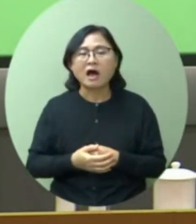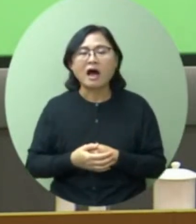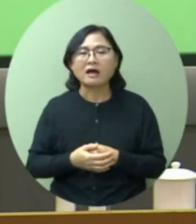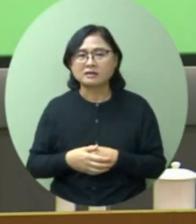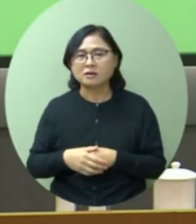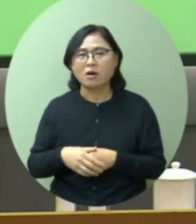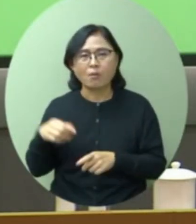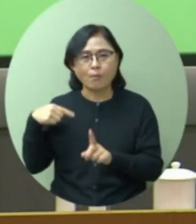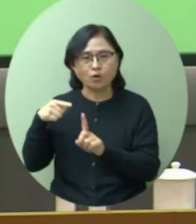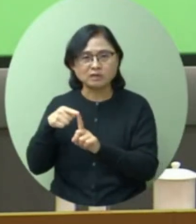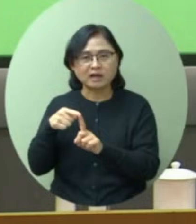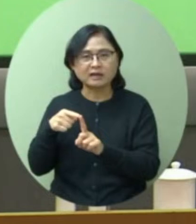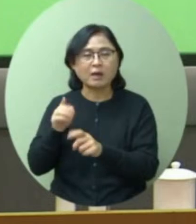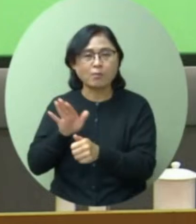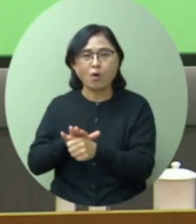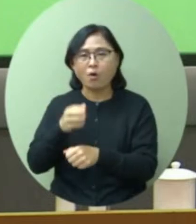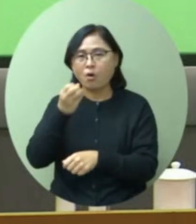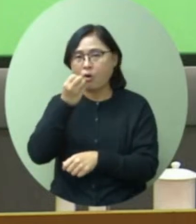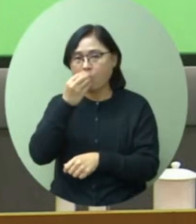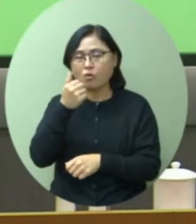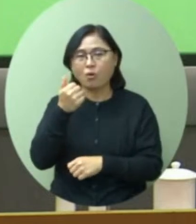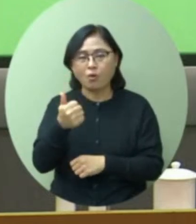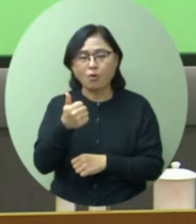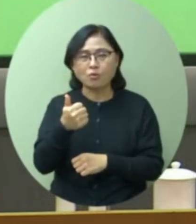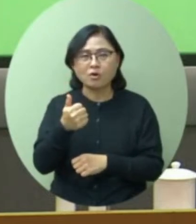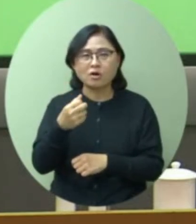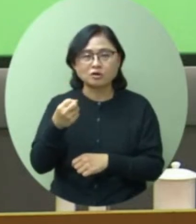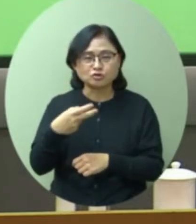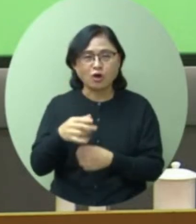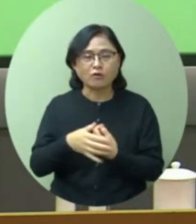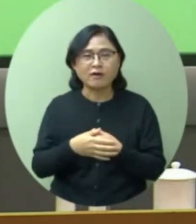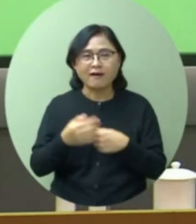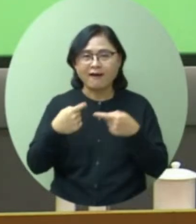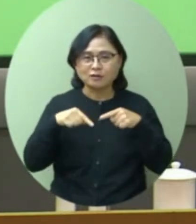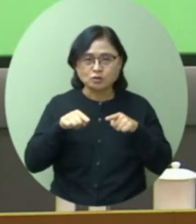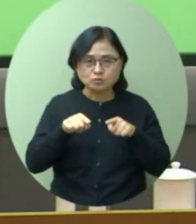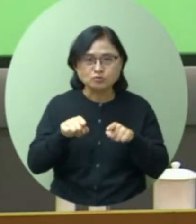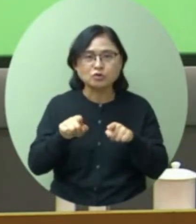directions the central authorities give go hand in hand.